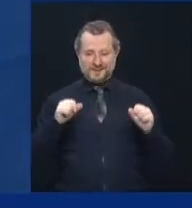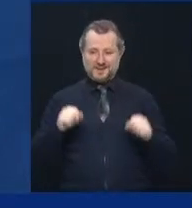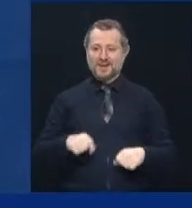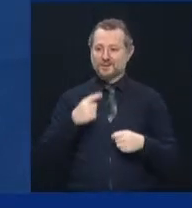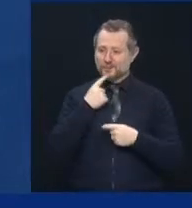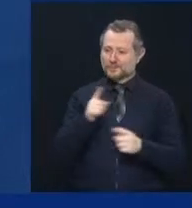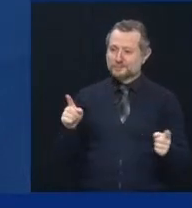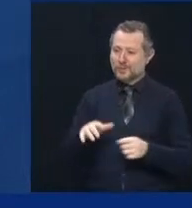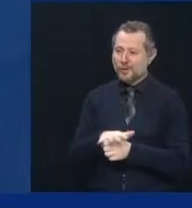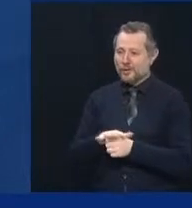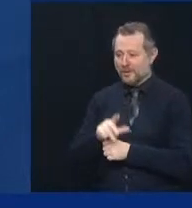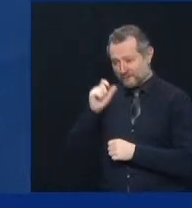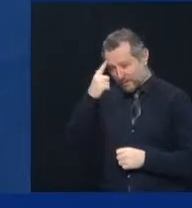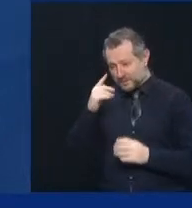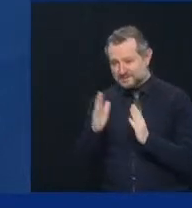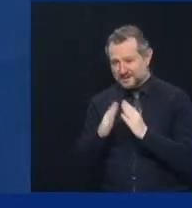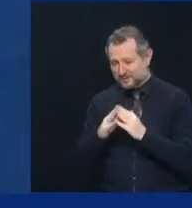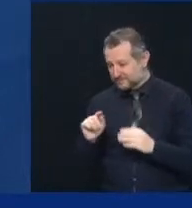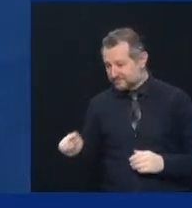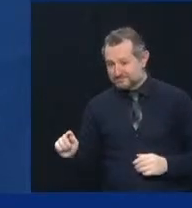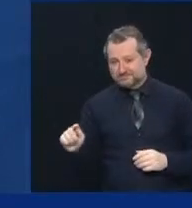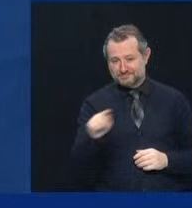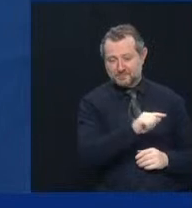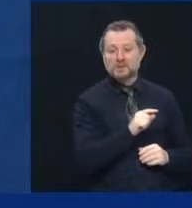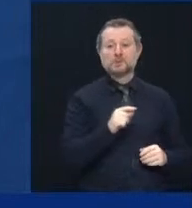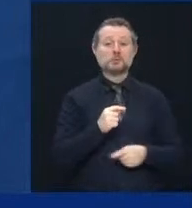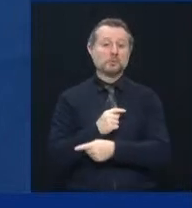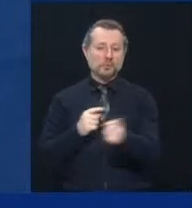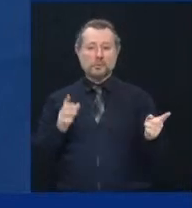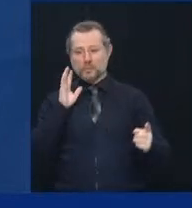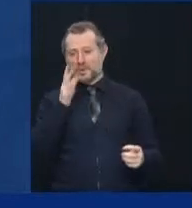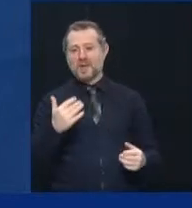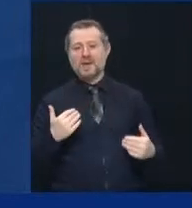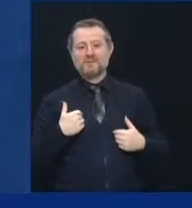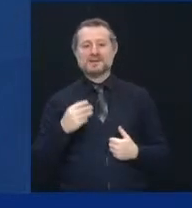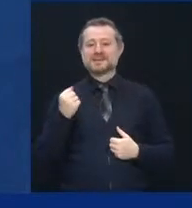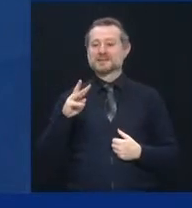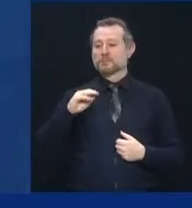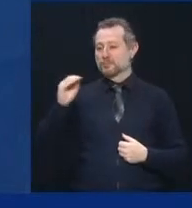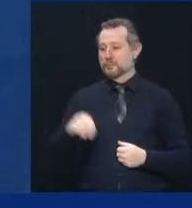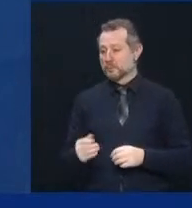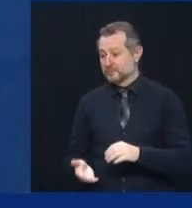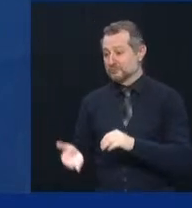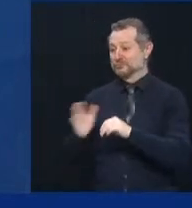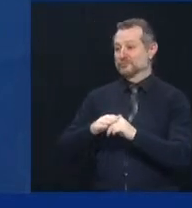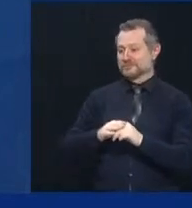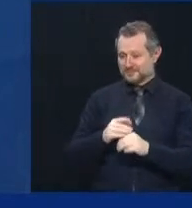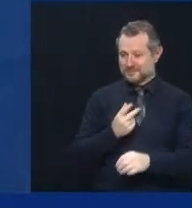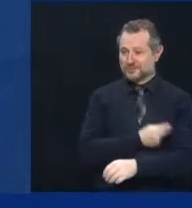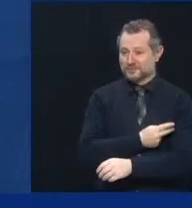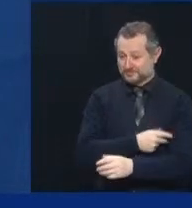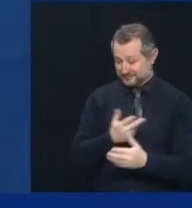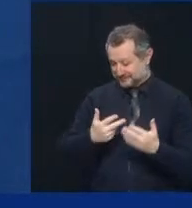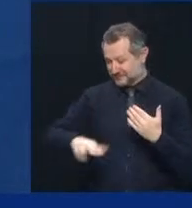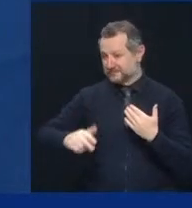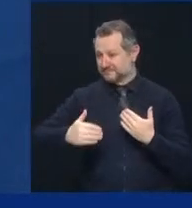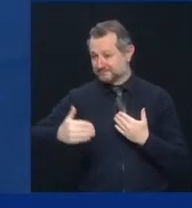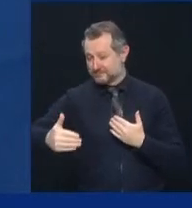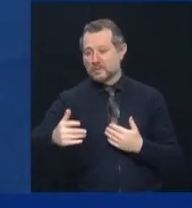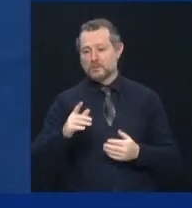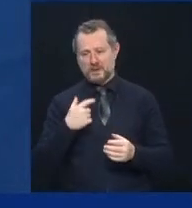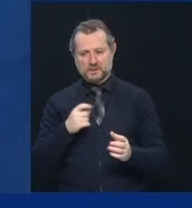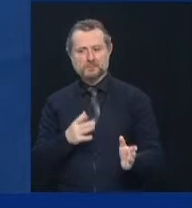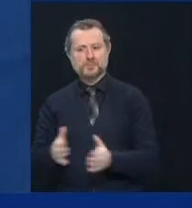have 16% more for the next 3 weeks. Plan on it